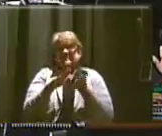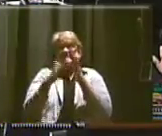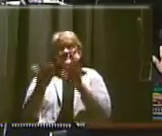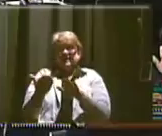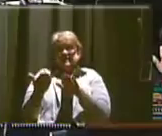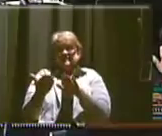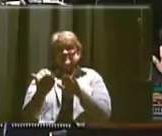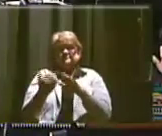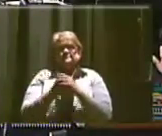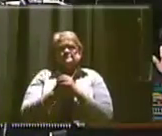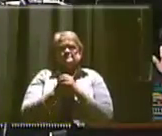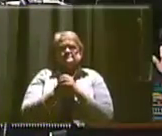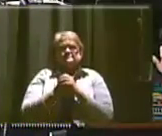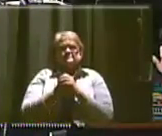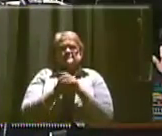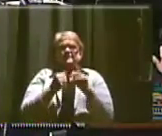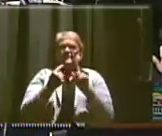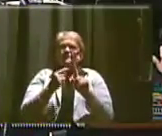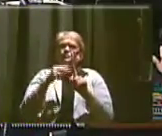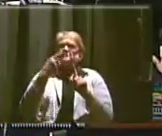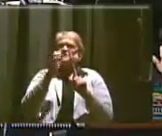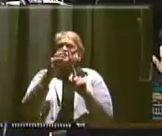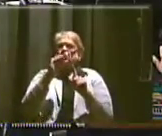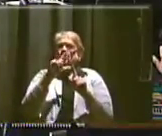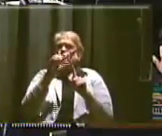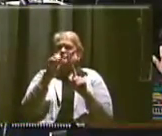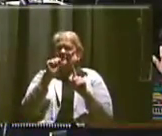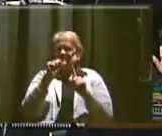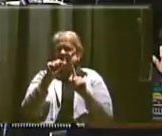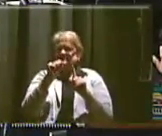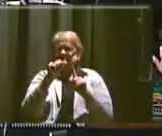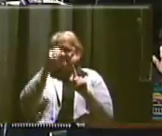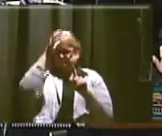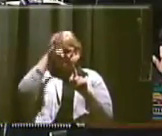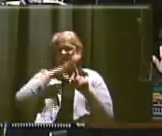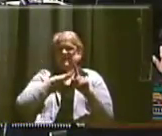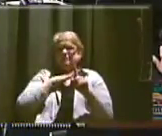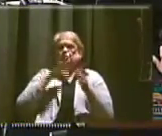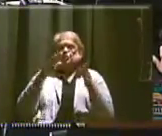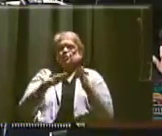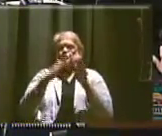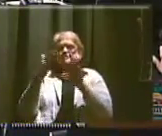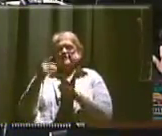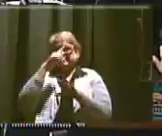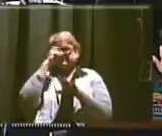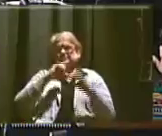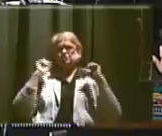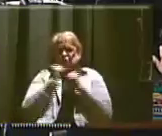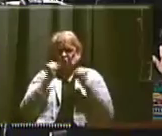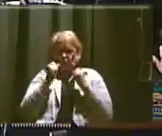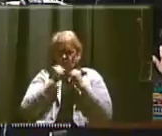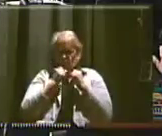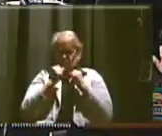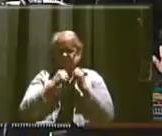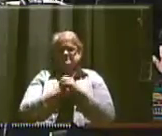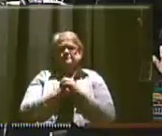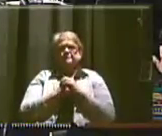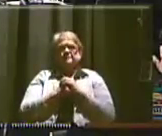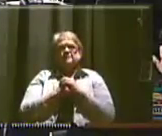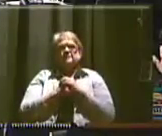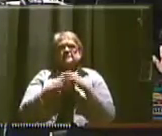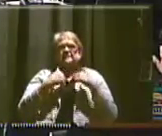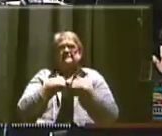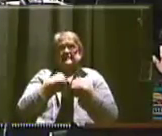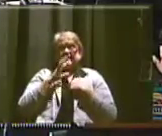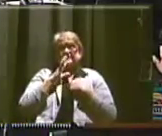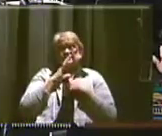bell because he was the homeless gentleman that died as a result of exposure. I talk about